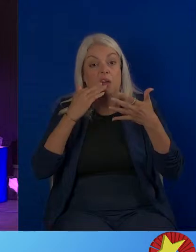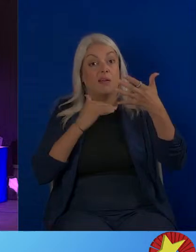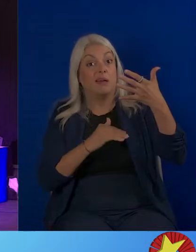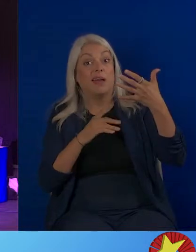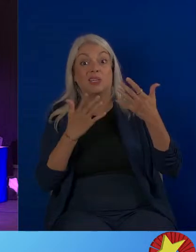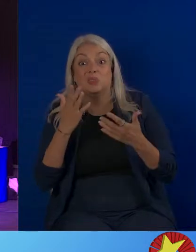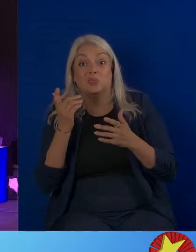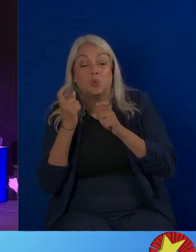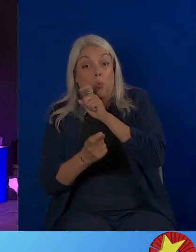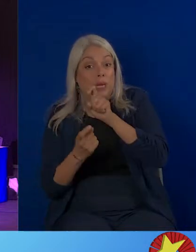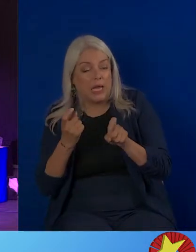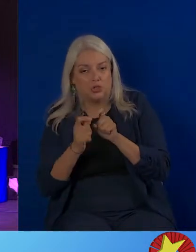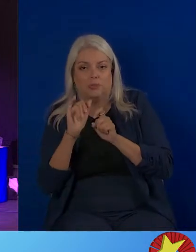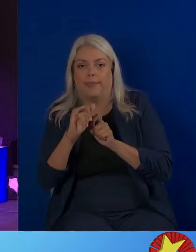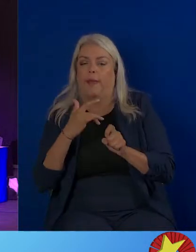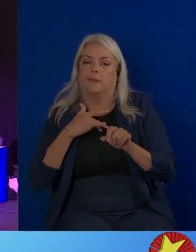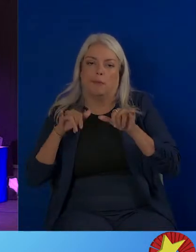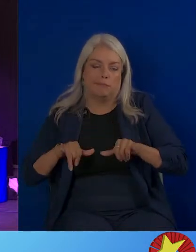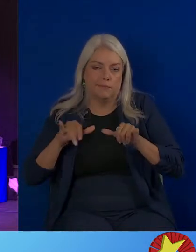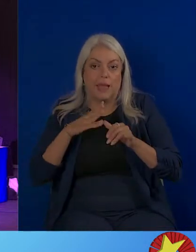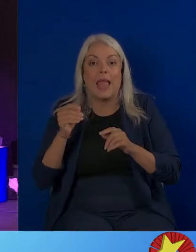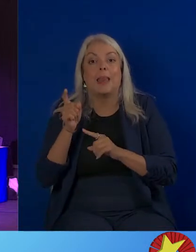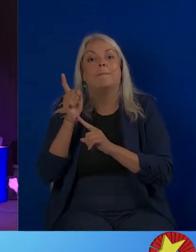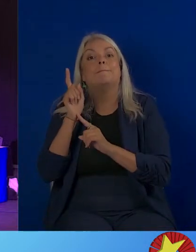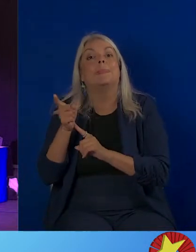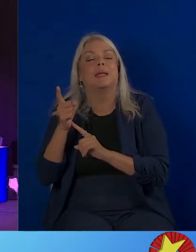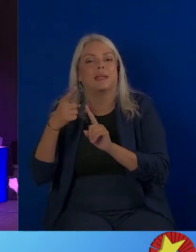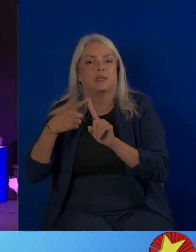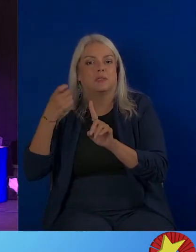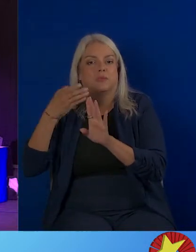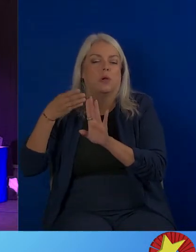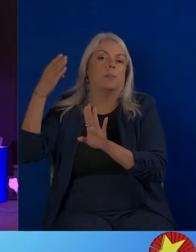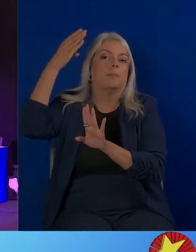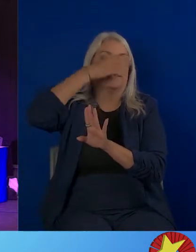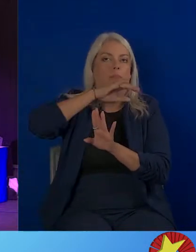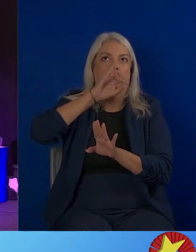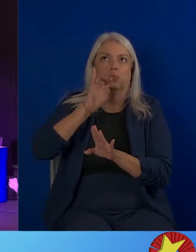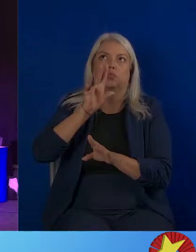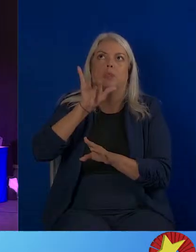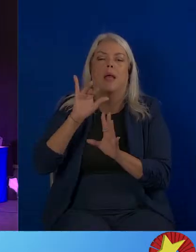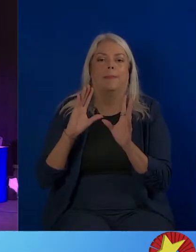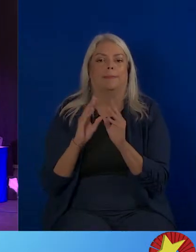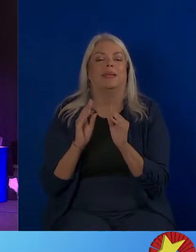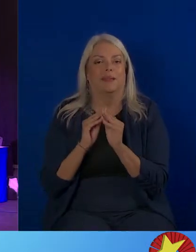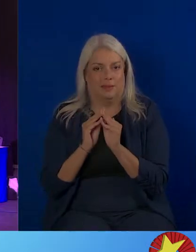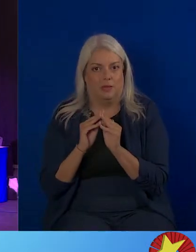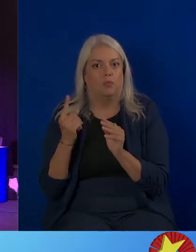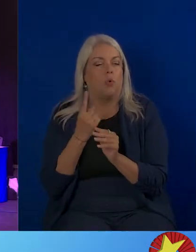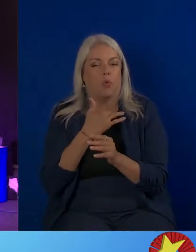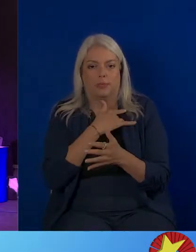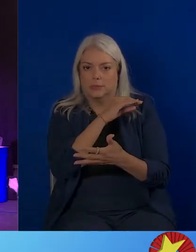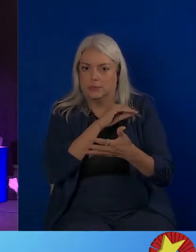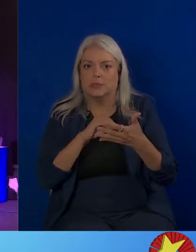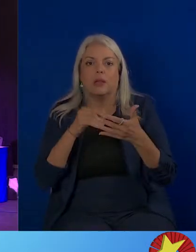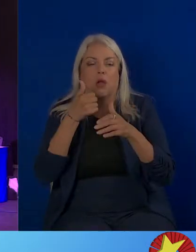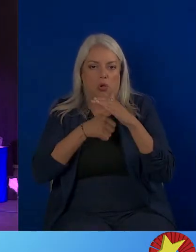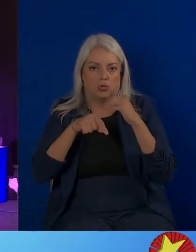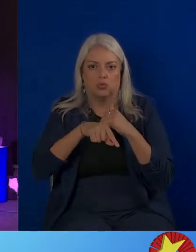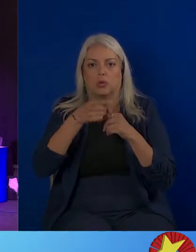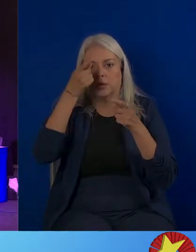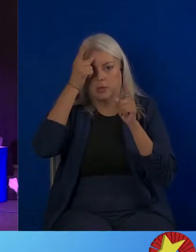routine thing, and then minutes. We're approving minutes from, I believe, the July meetings. That's also a very